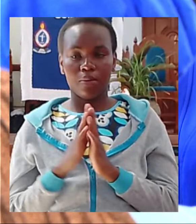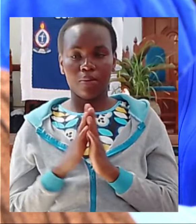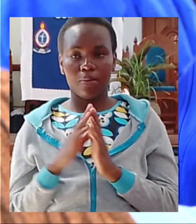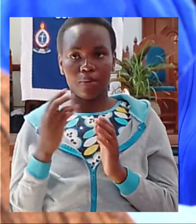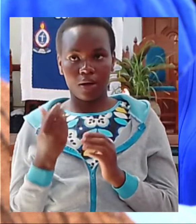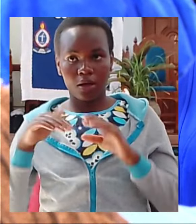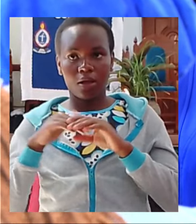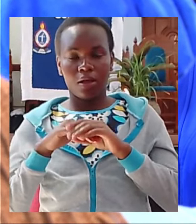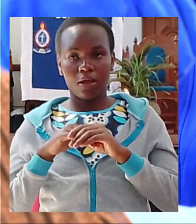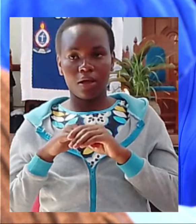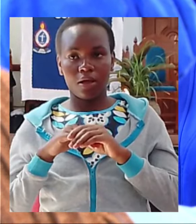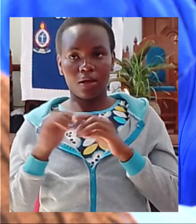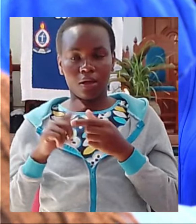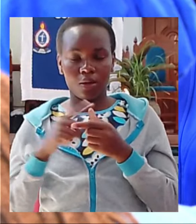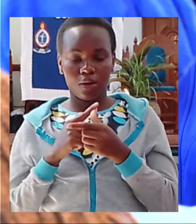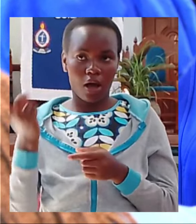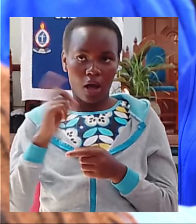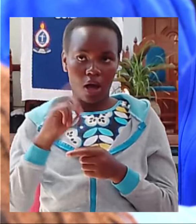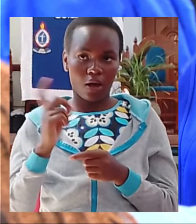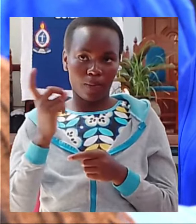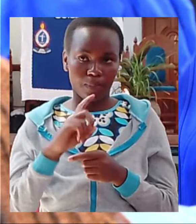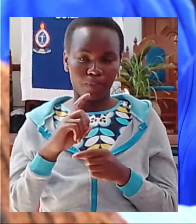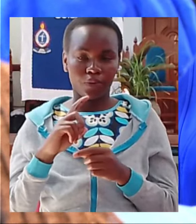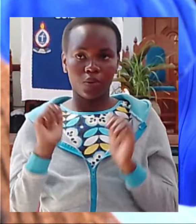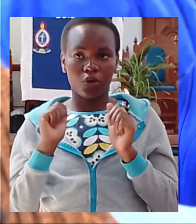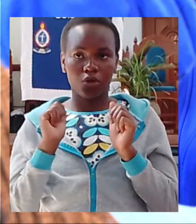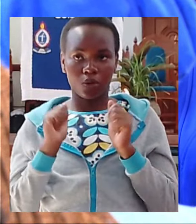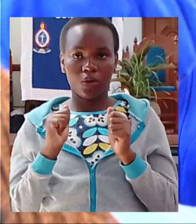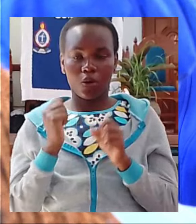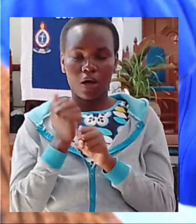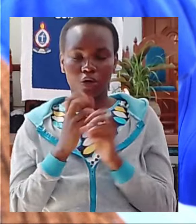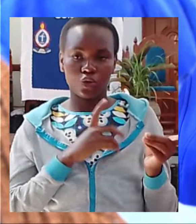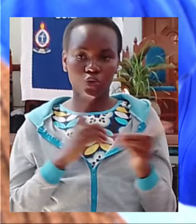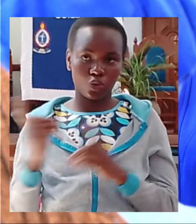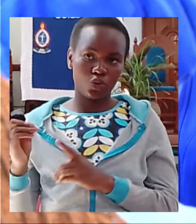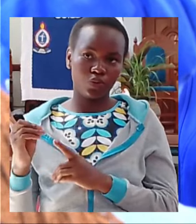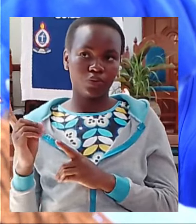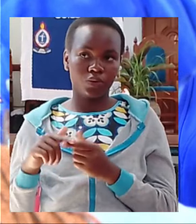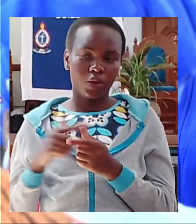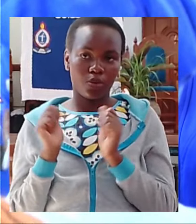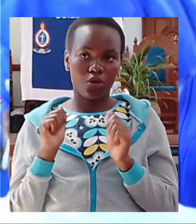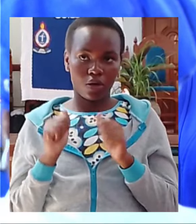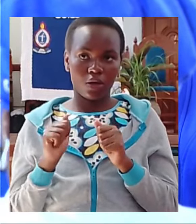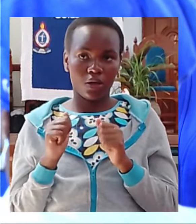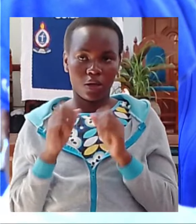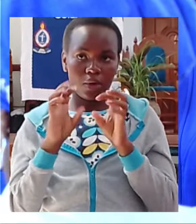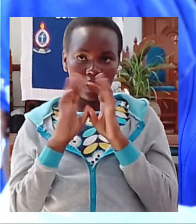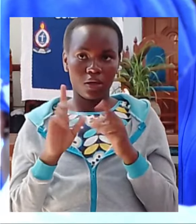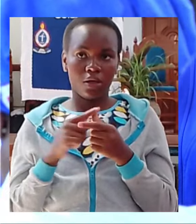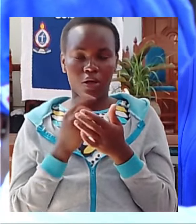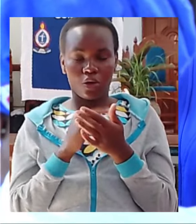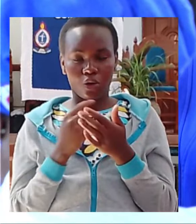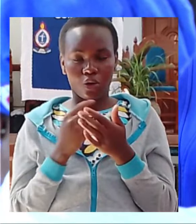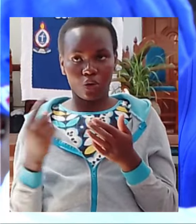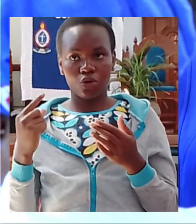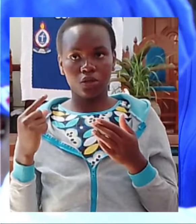Jehovah. May you cleanse them and sanctify them by your word, that whatever work they are going to do, Jehovah Father, you shall bless it to the glory and honor